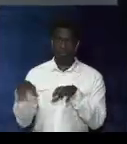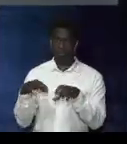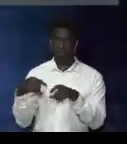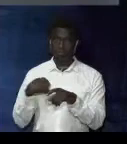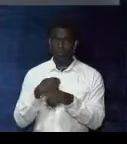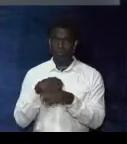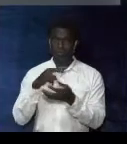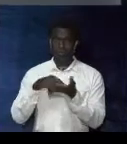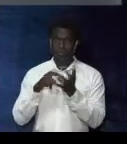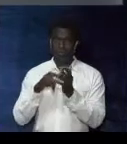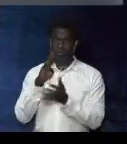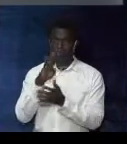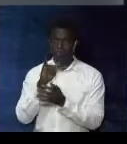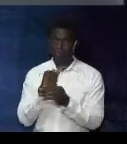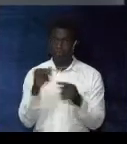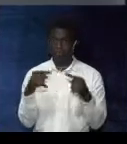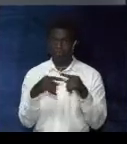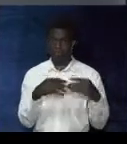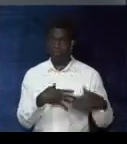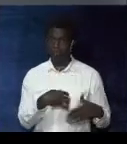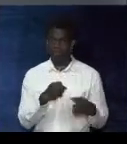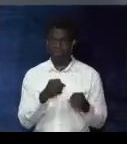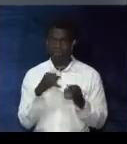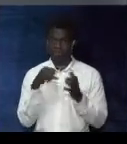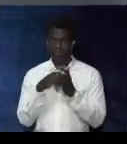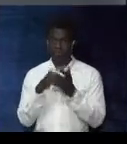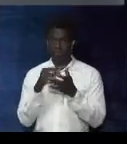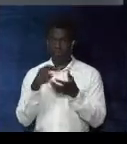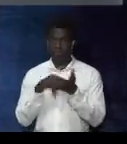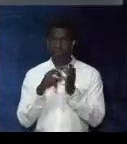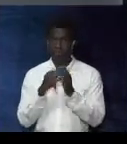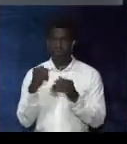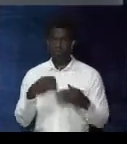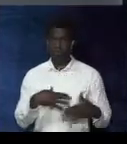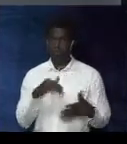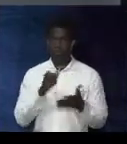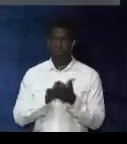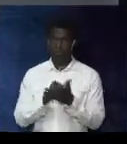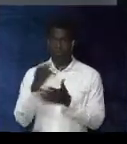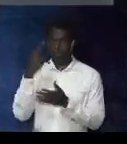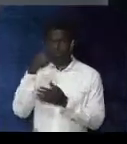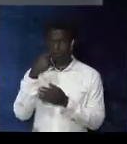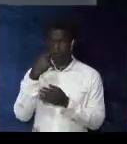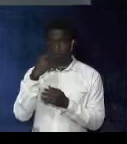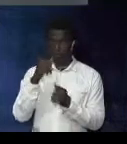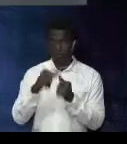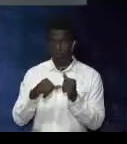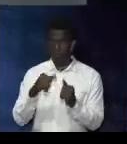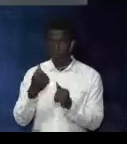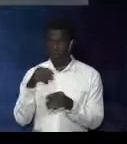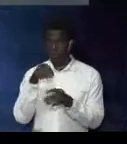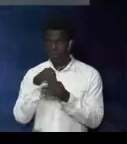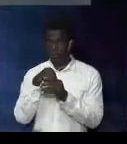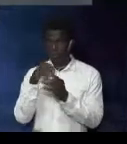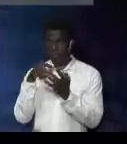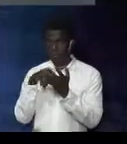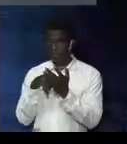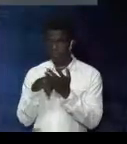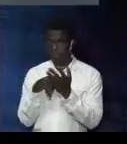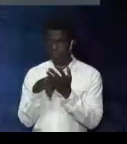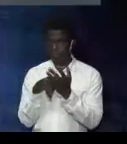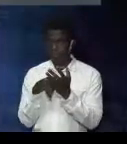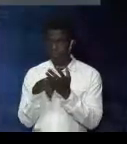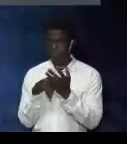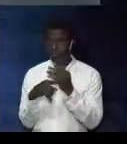by opposite sides? Opposite sides means the sides that are facing each other. Now in this case,